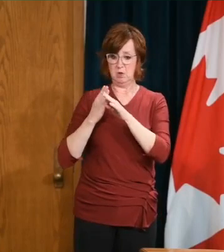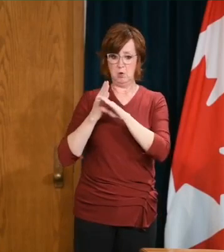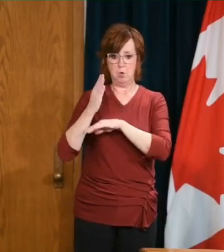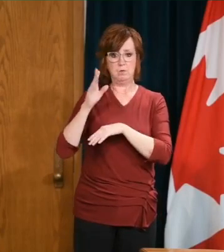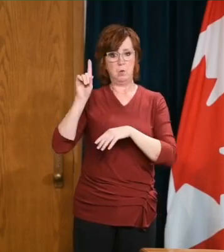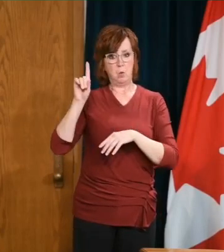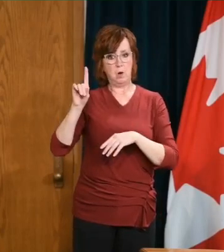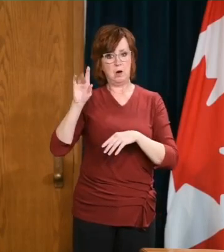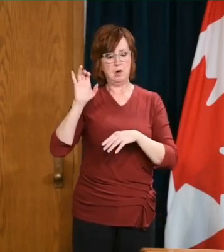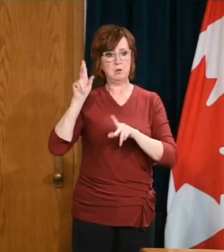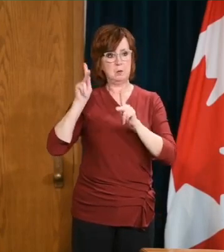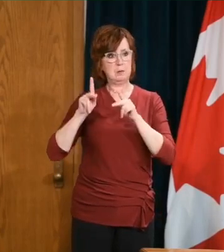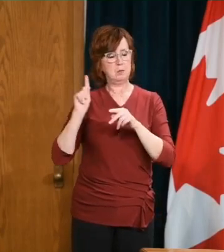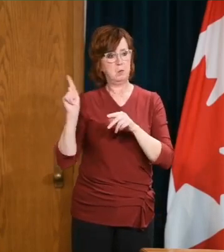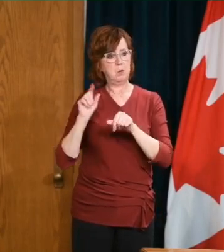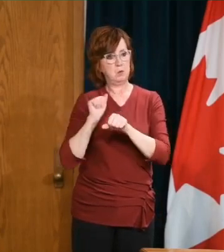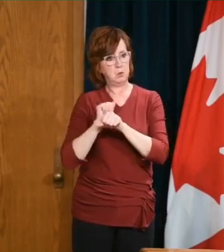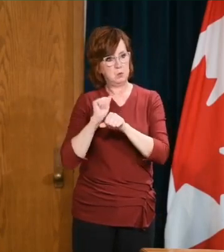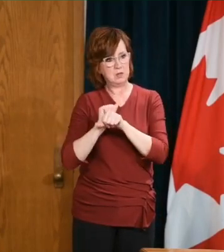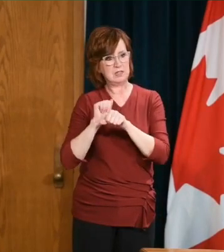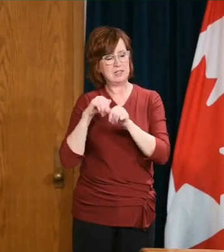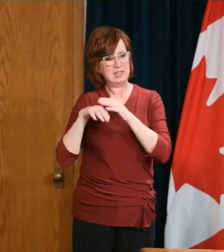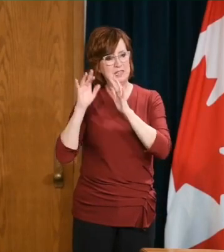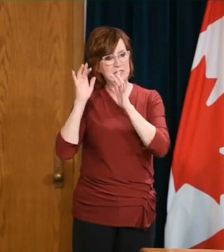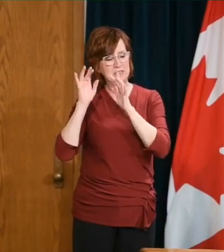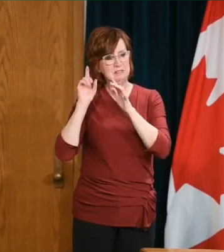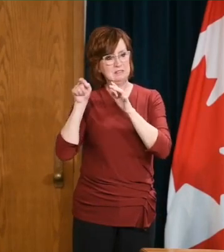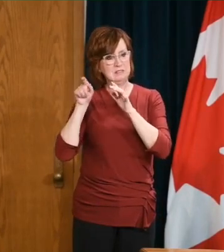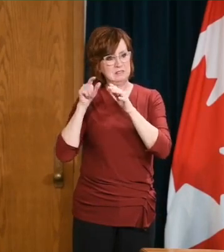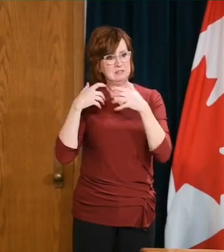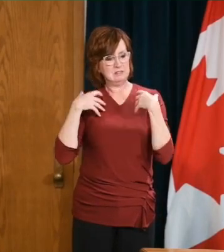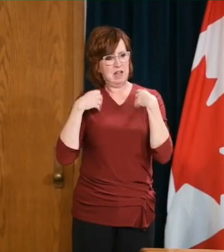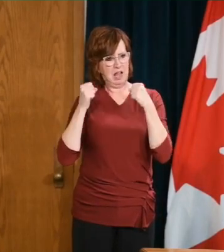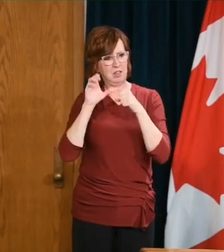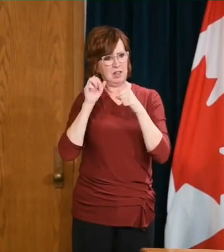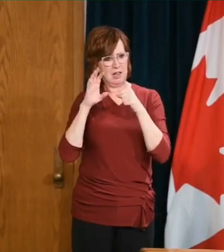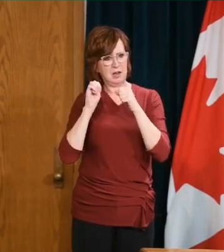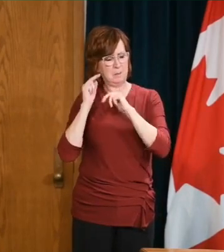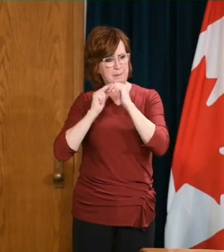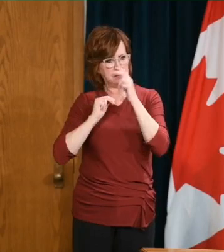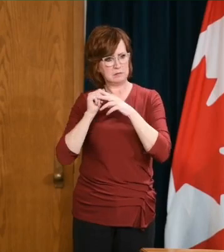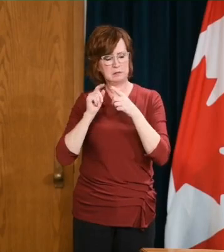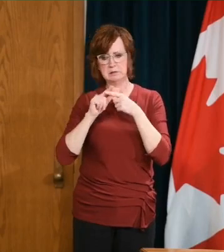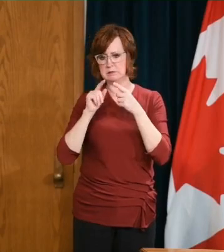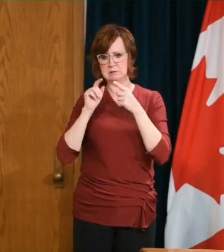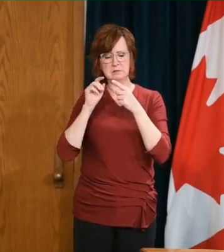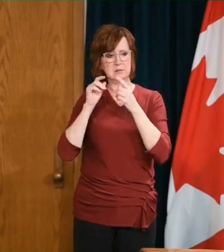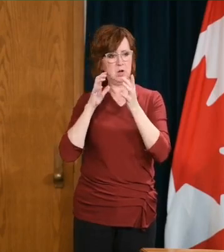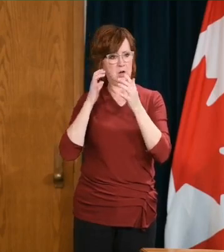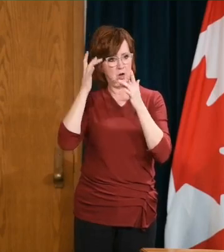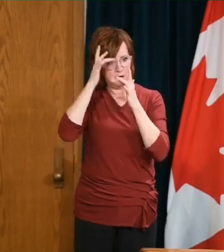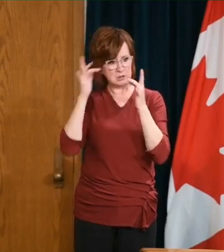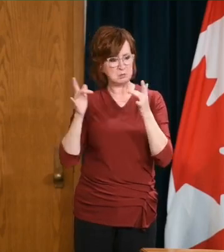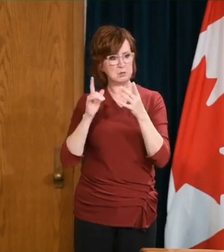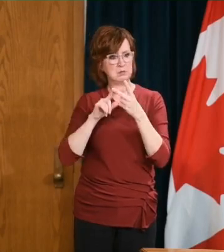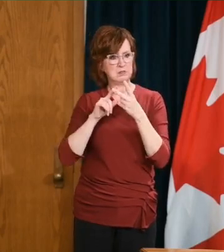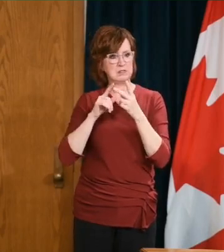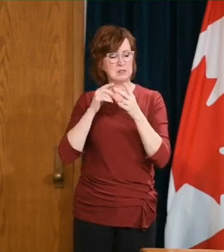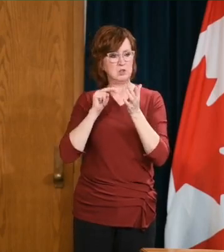have COVID-19 in their healthcare facilities as well. So we're most certainly aware, and we'll be watching this very, very closely